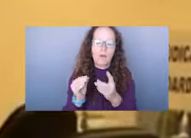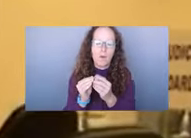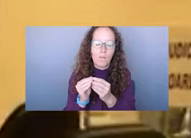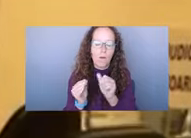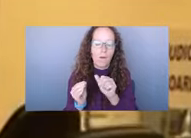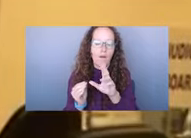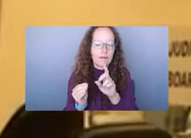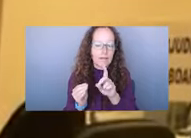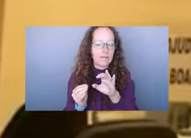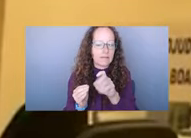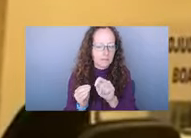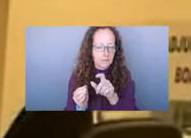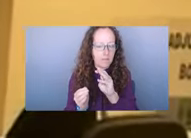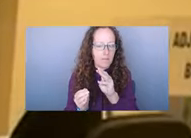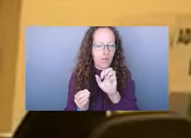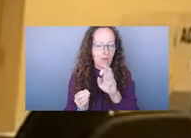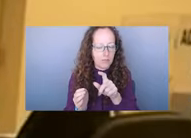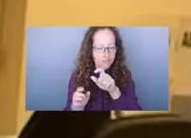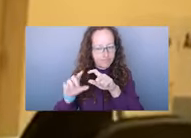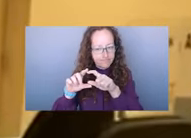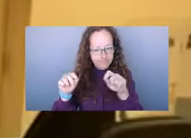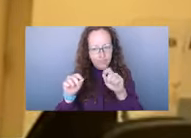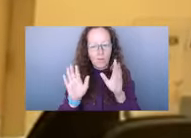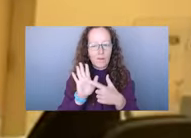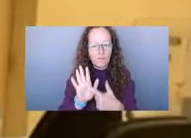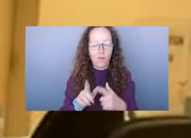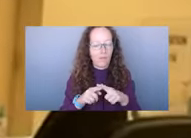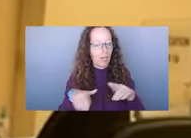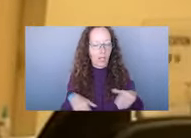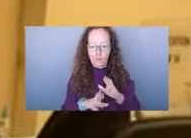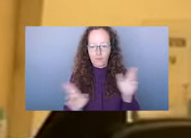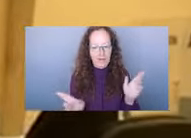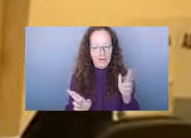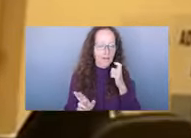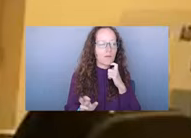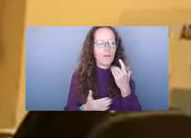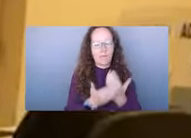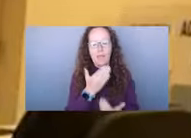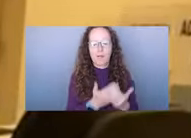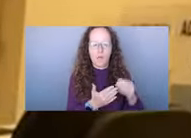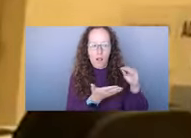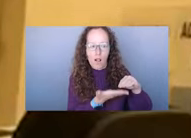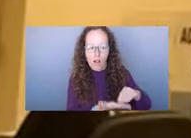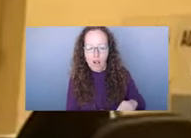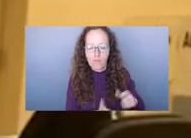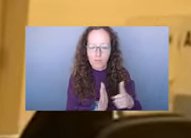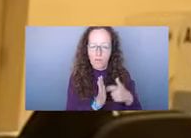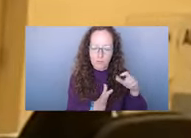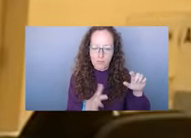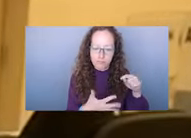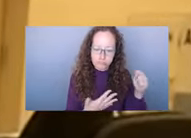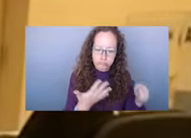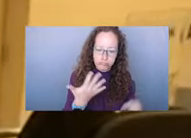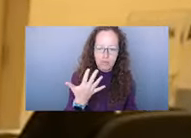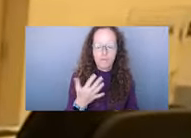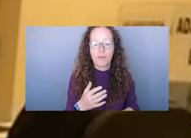through all of our manual logging requirements to be able to show that to you. But we're going to go ahead and show how this would be determined. They'd have a